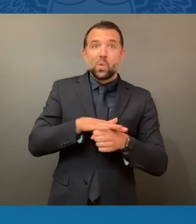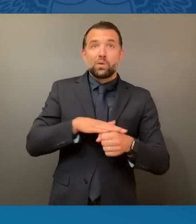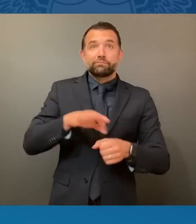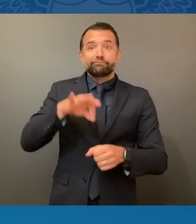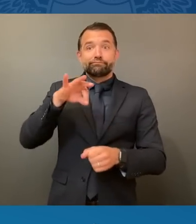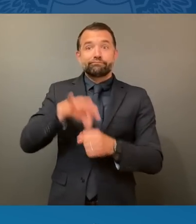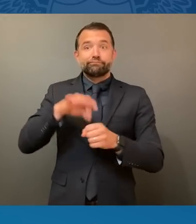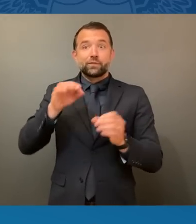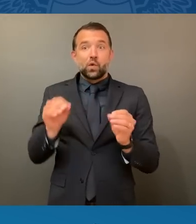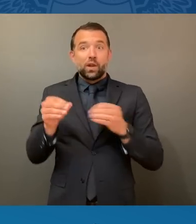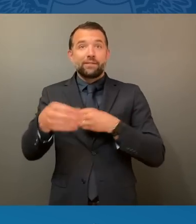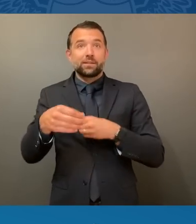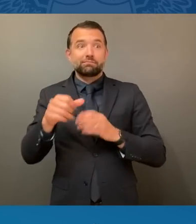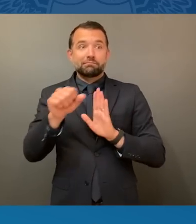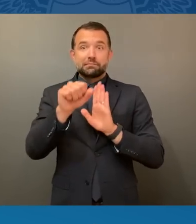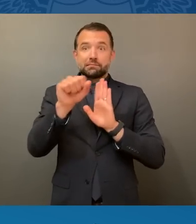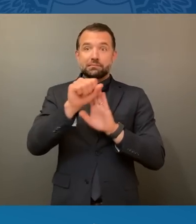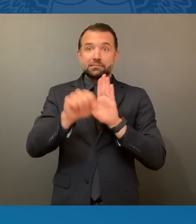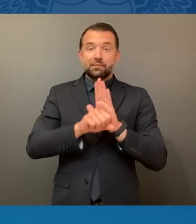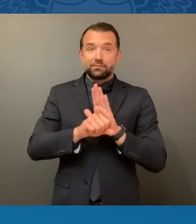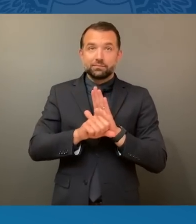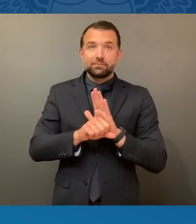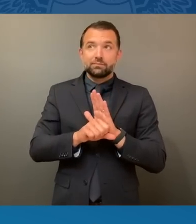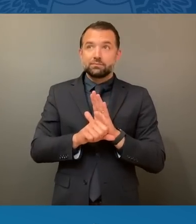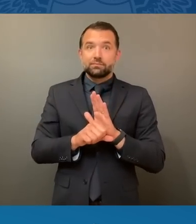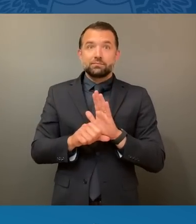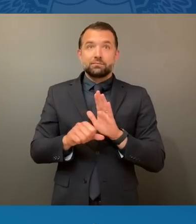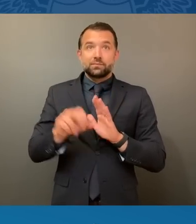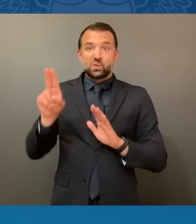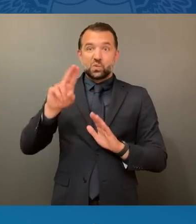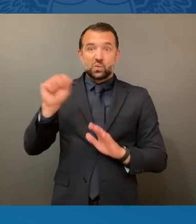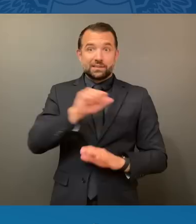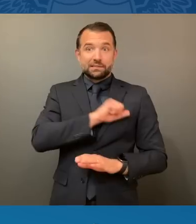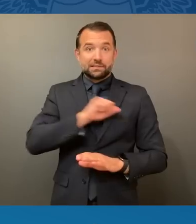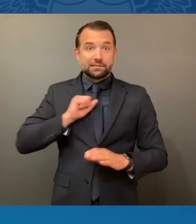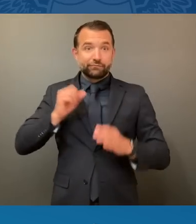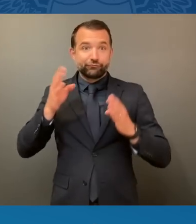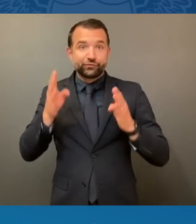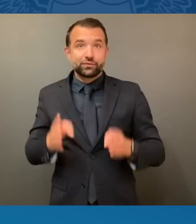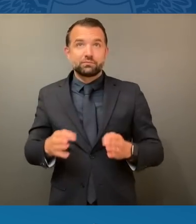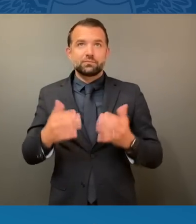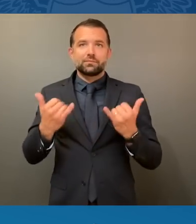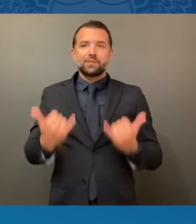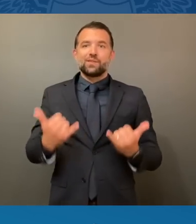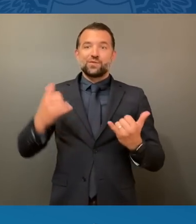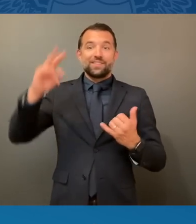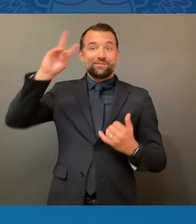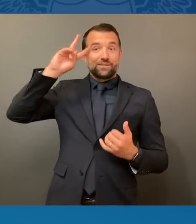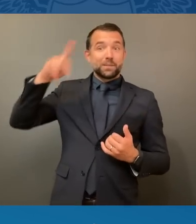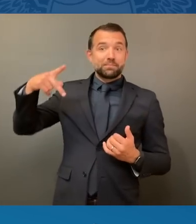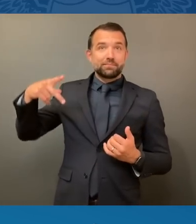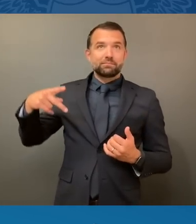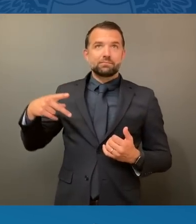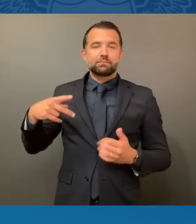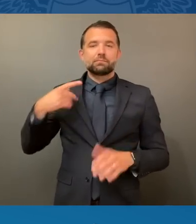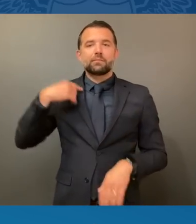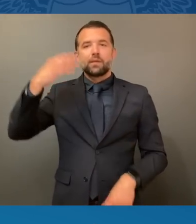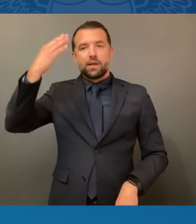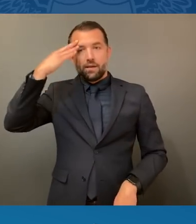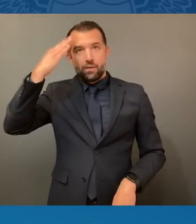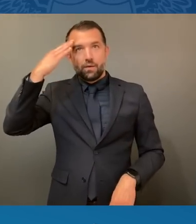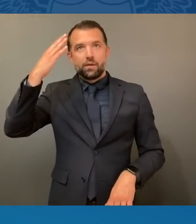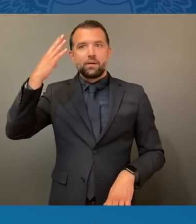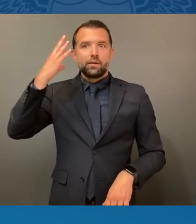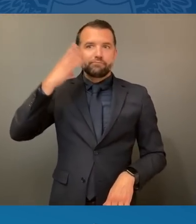was a United States Senator and obviously now Vice President. And I am acutely aware that